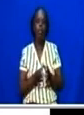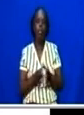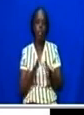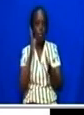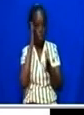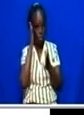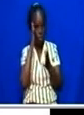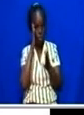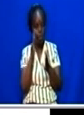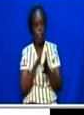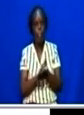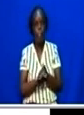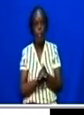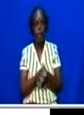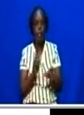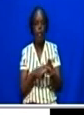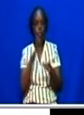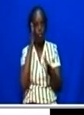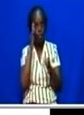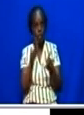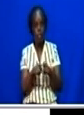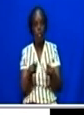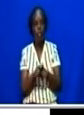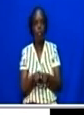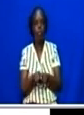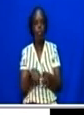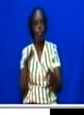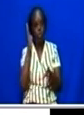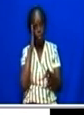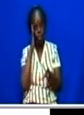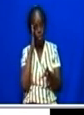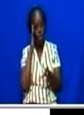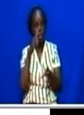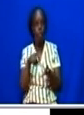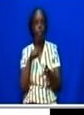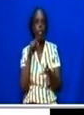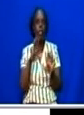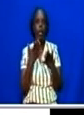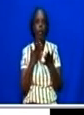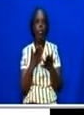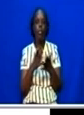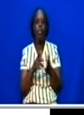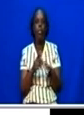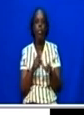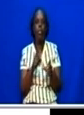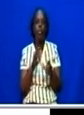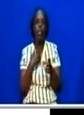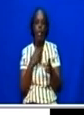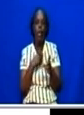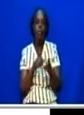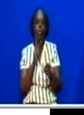preparing. Once you have known that, we need to also to refresh and find out that we have had